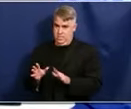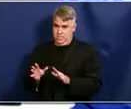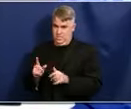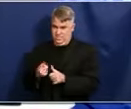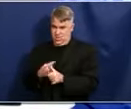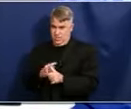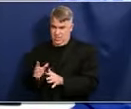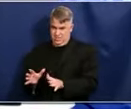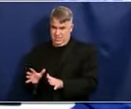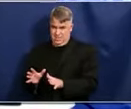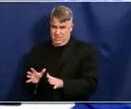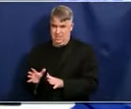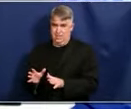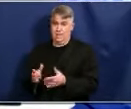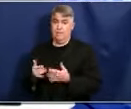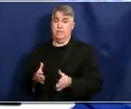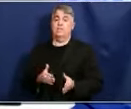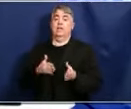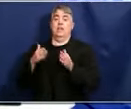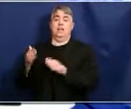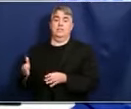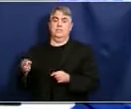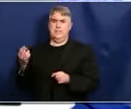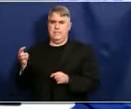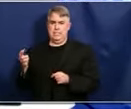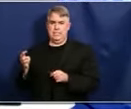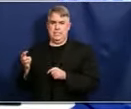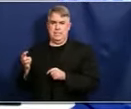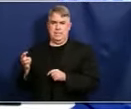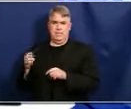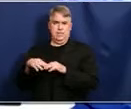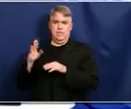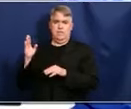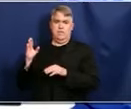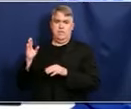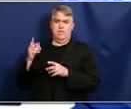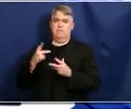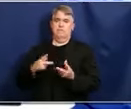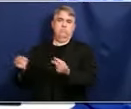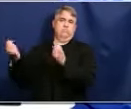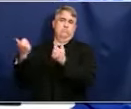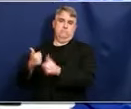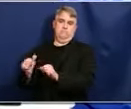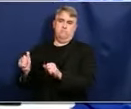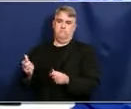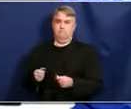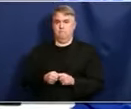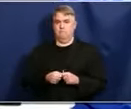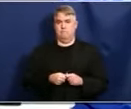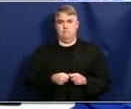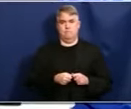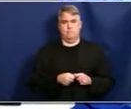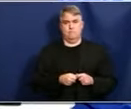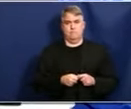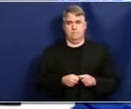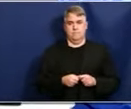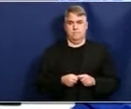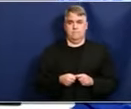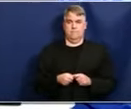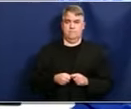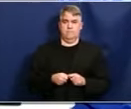move into the 16, well, actually everyone over 16 years of age. I would imagine because of